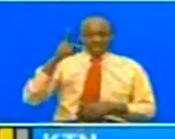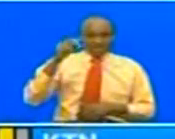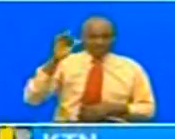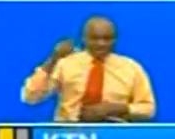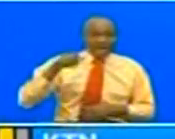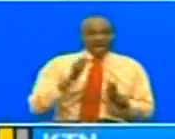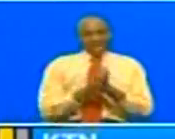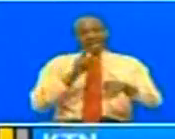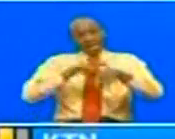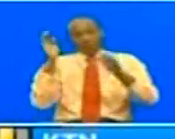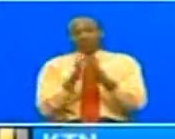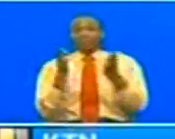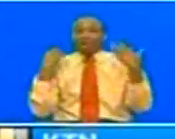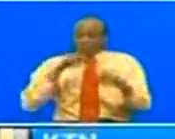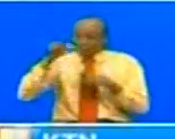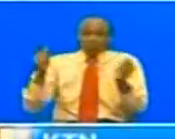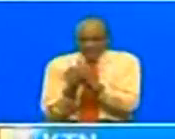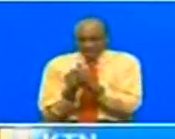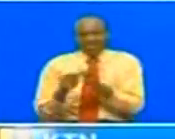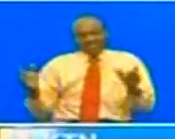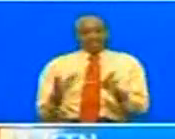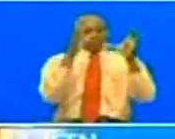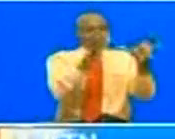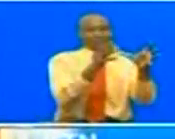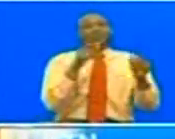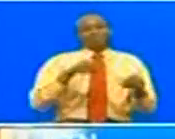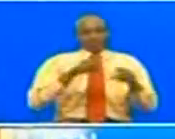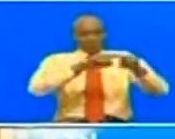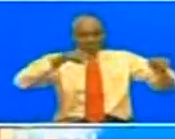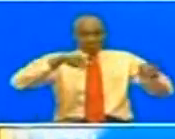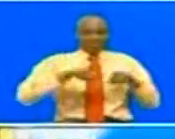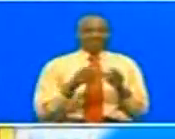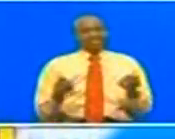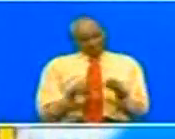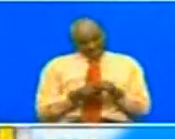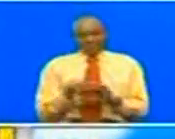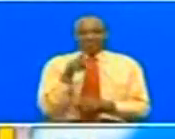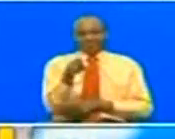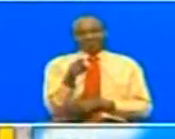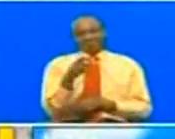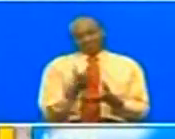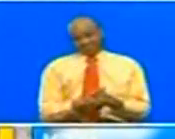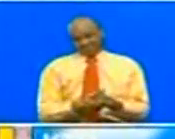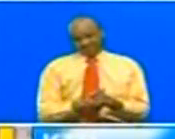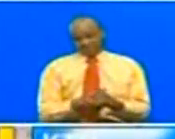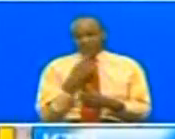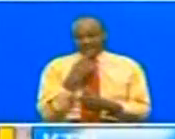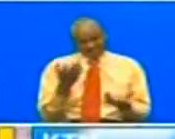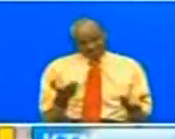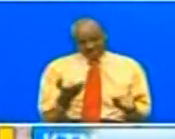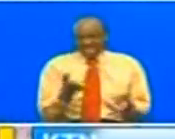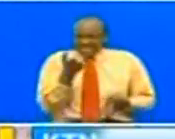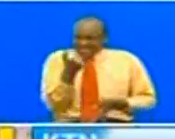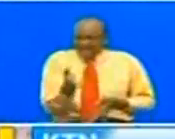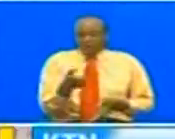and Embu counties all put together. Yet, the conflict, as history shows, is limited to the county's border points. The